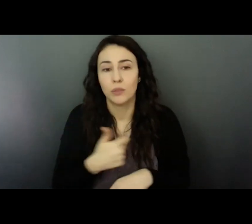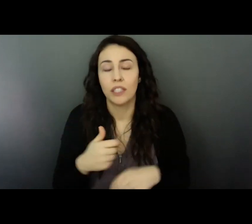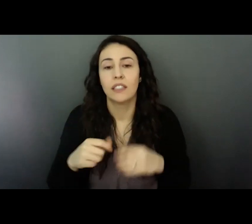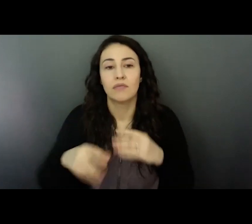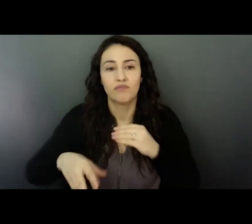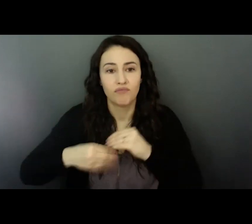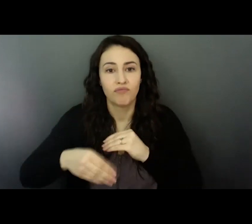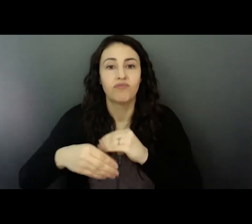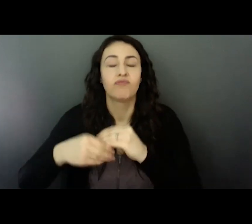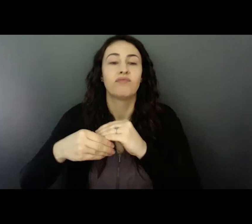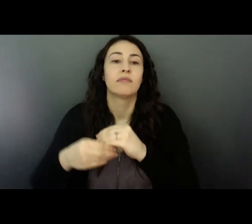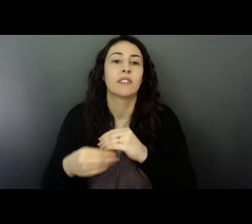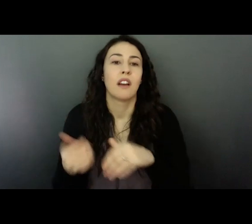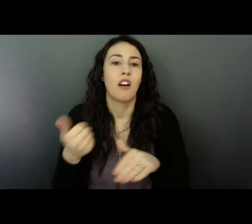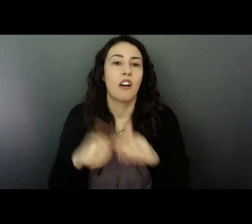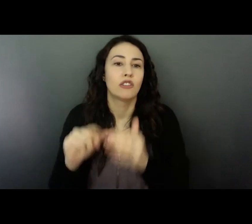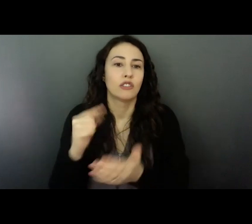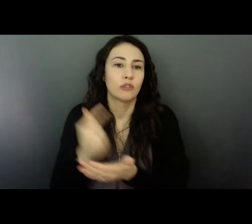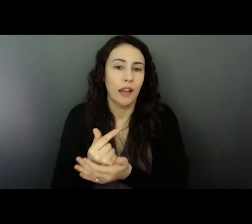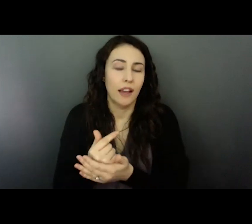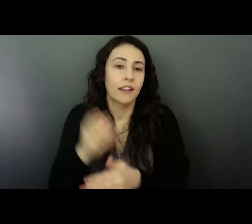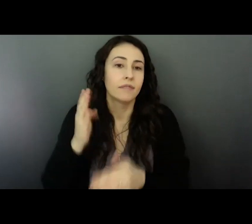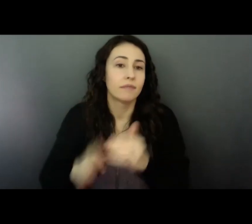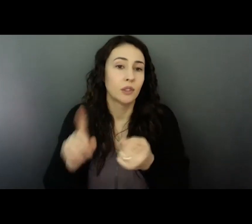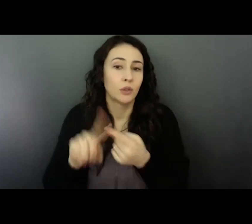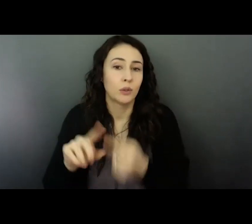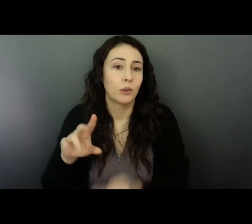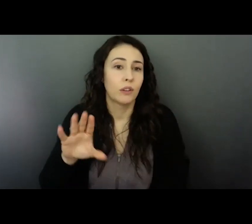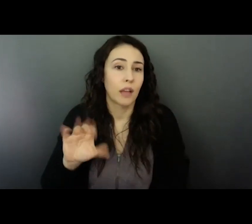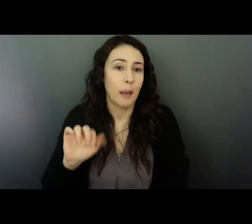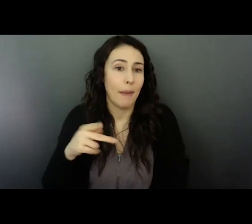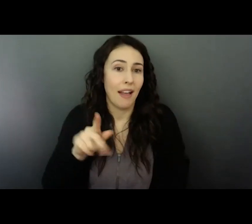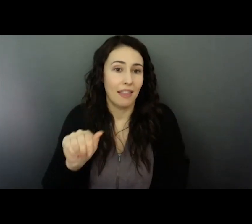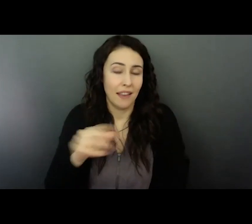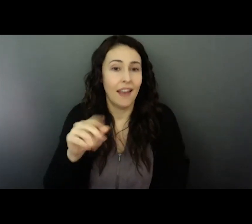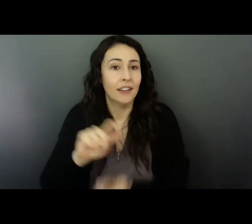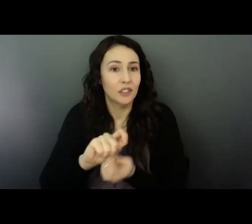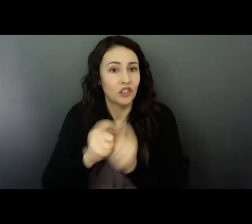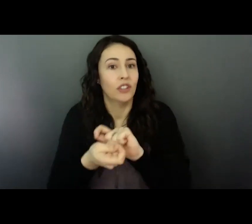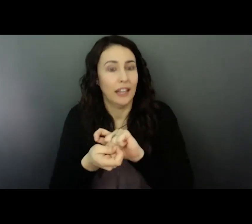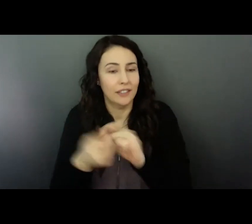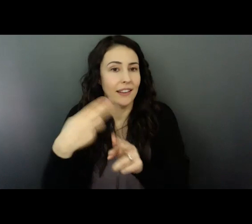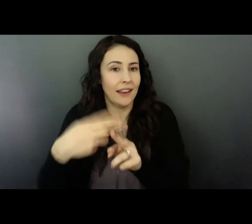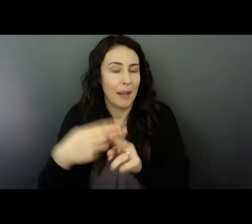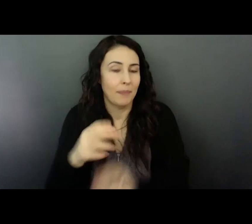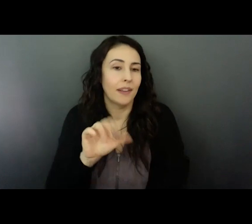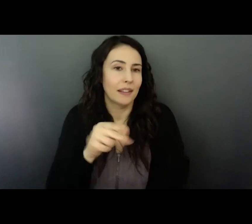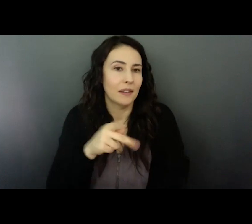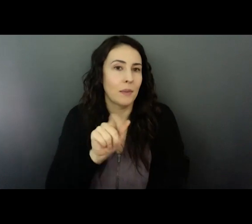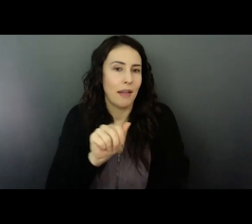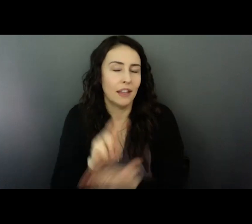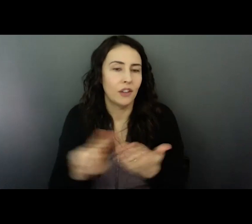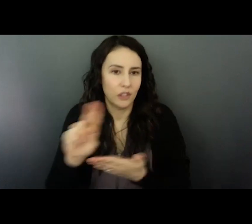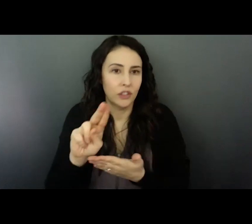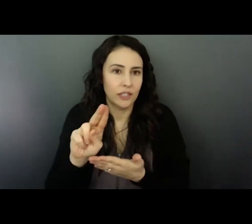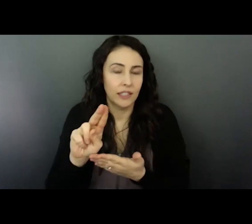undergraduate completion to Capella University and change the name to Capella University. And Capella was chosen